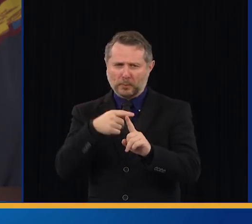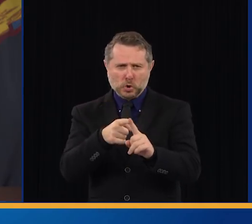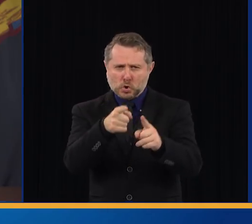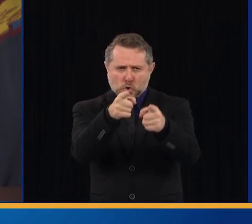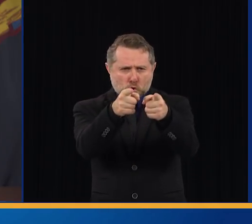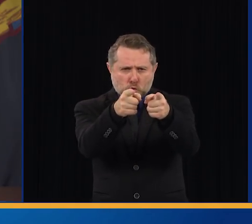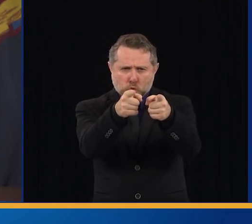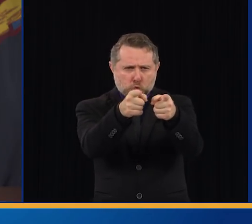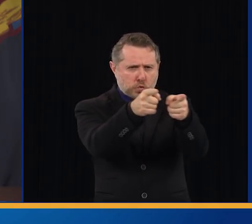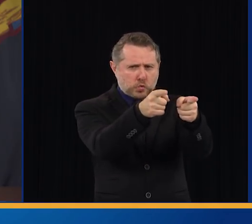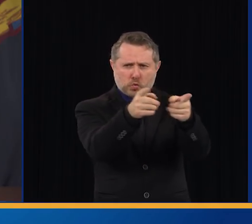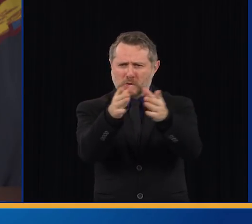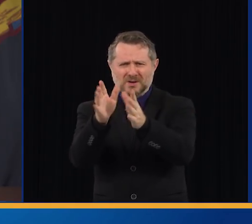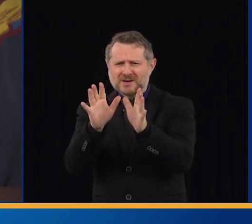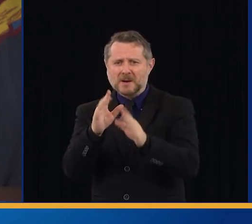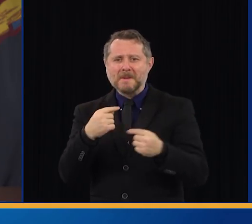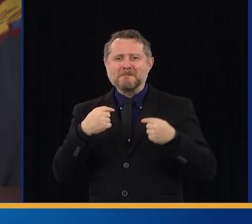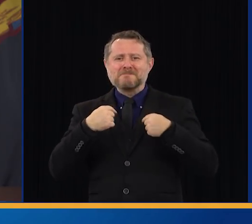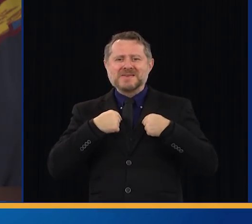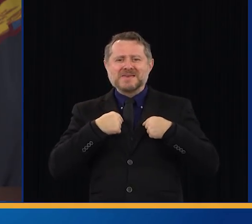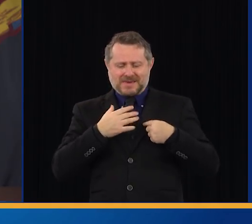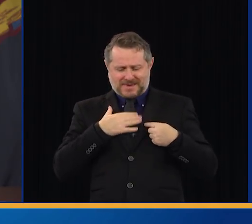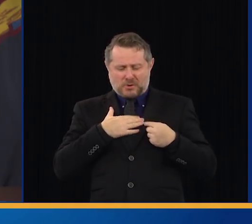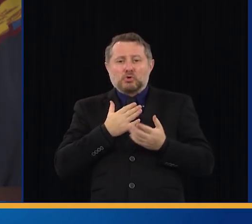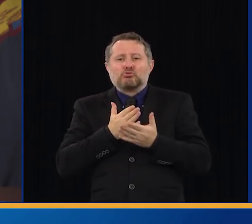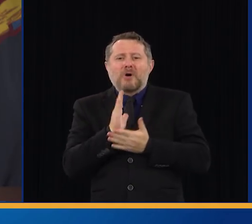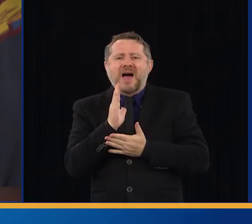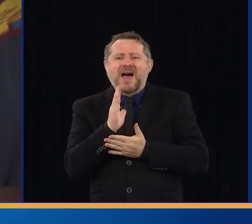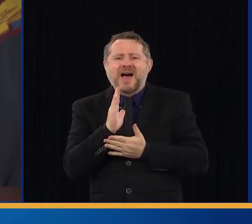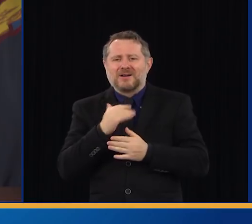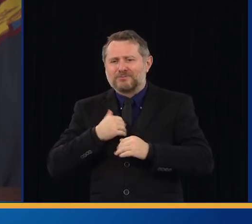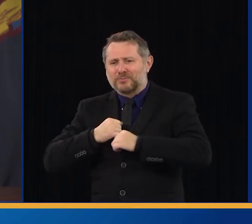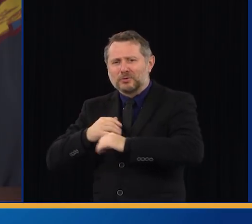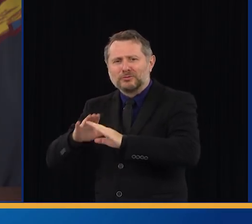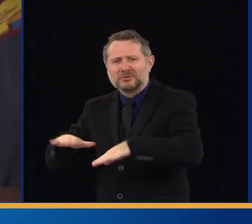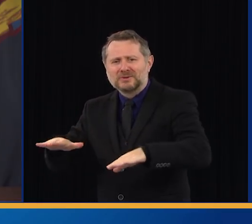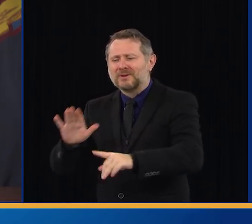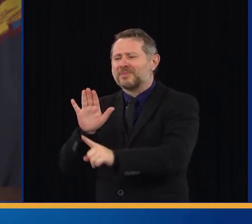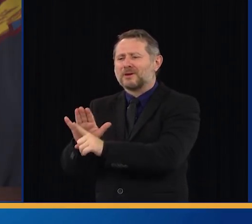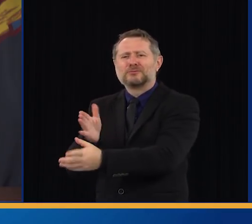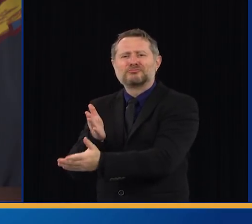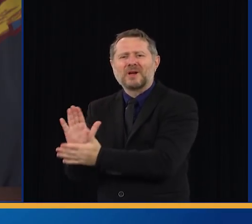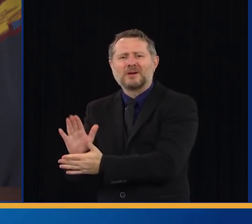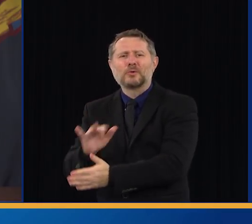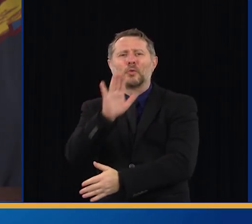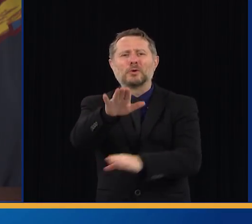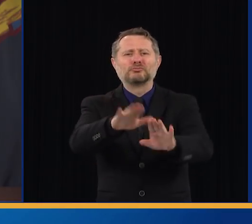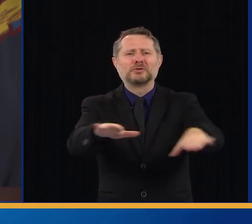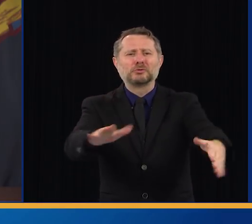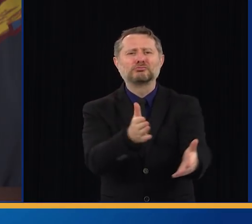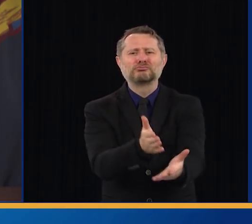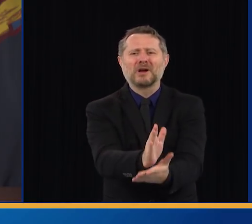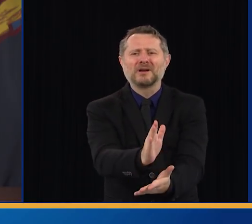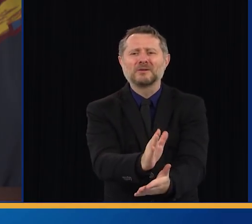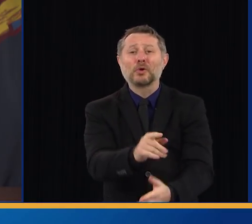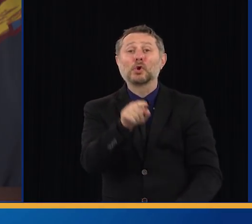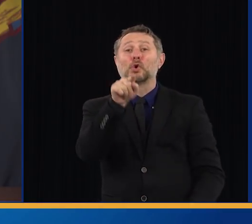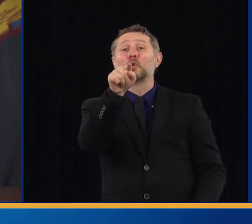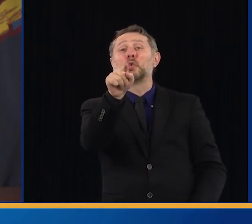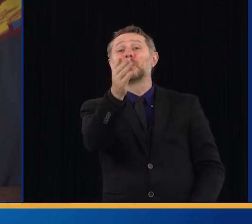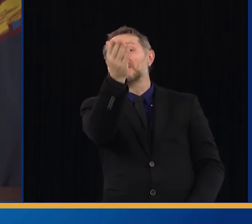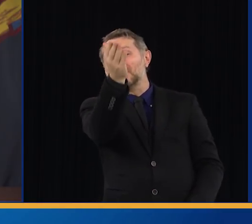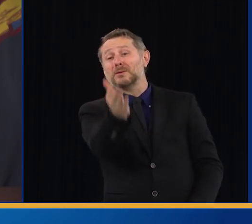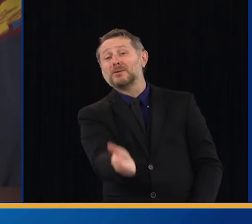also, and my kids have rights, and your kids have rights, and you have a right for another person to take